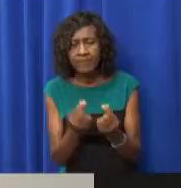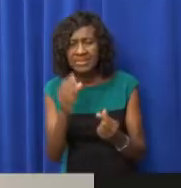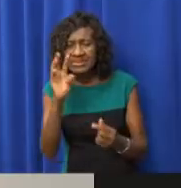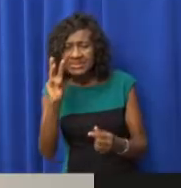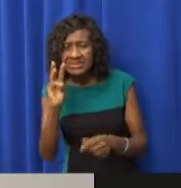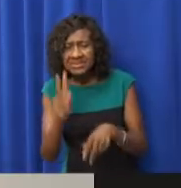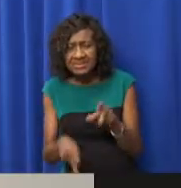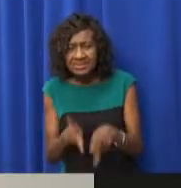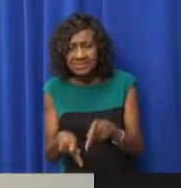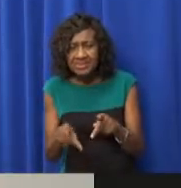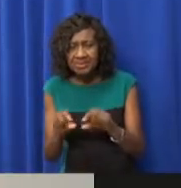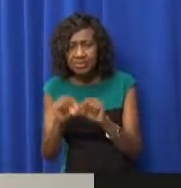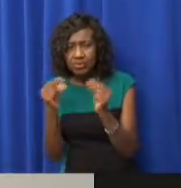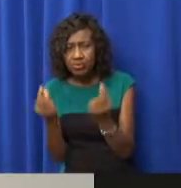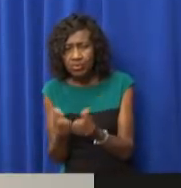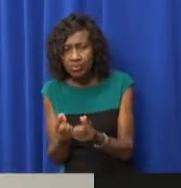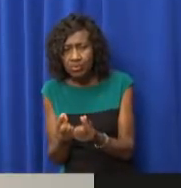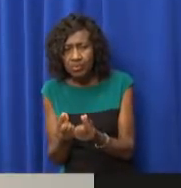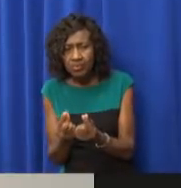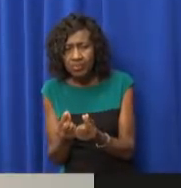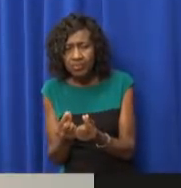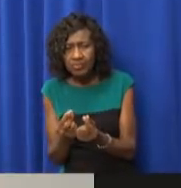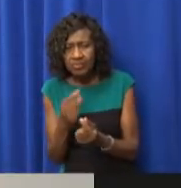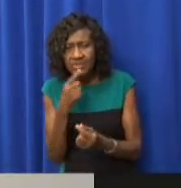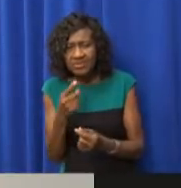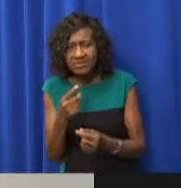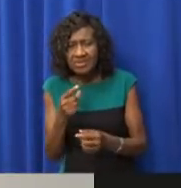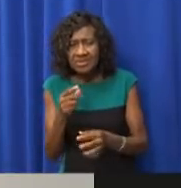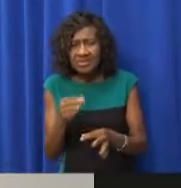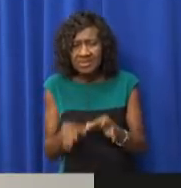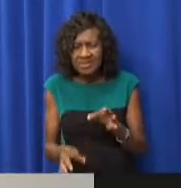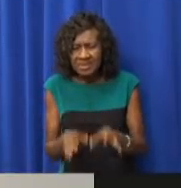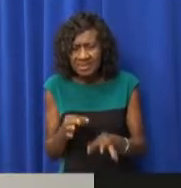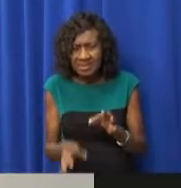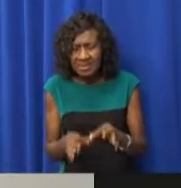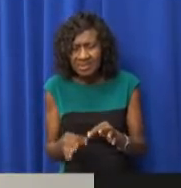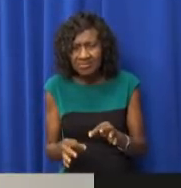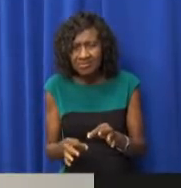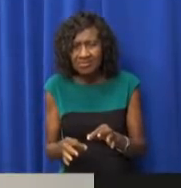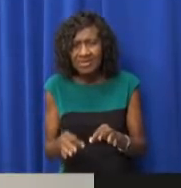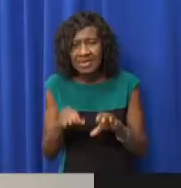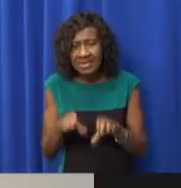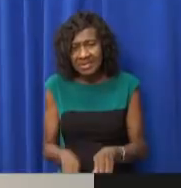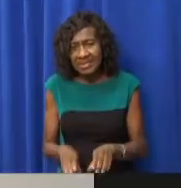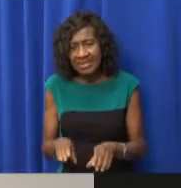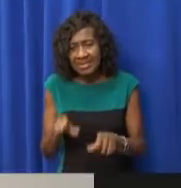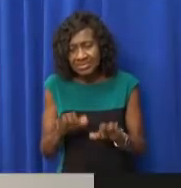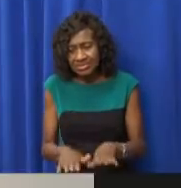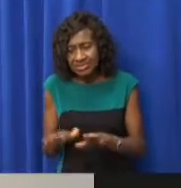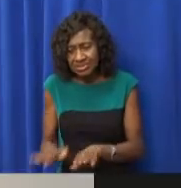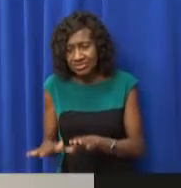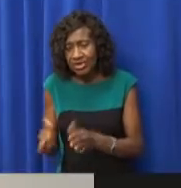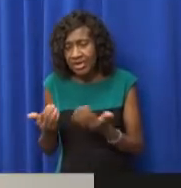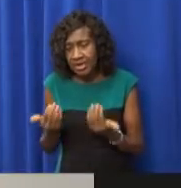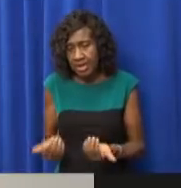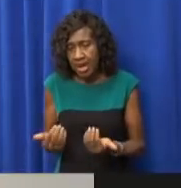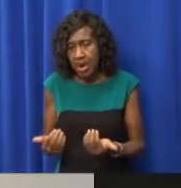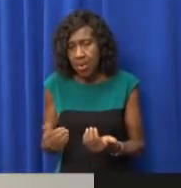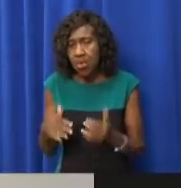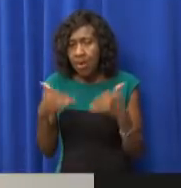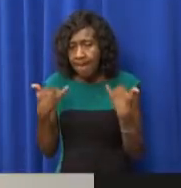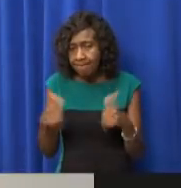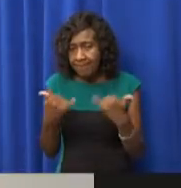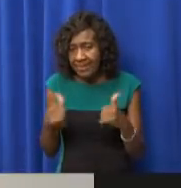it possible to organize groups of children to meet up and play together? Is there some kind of outlet that we